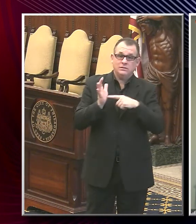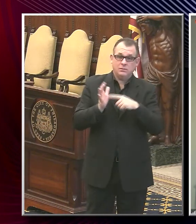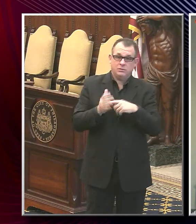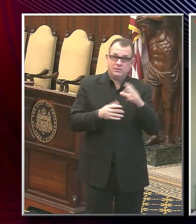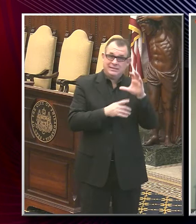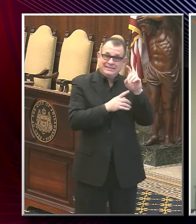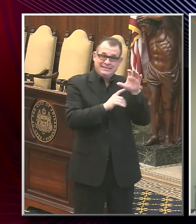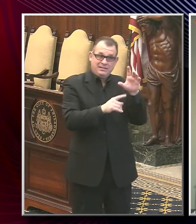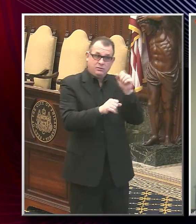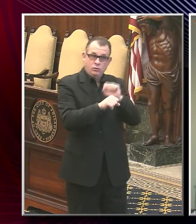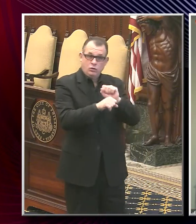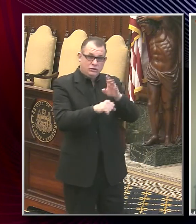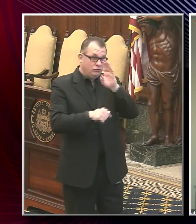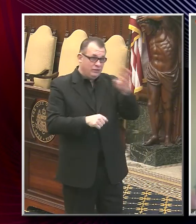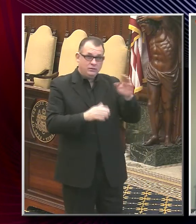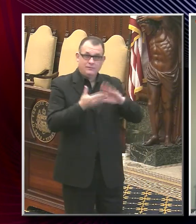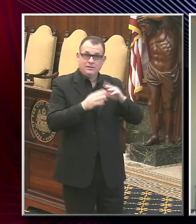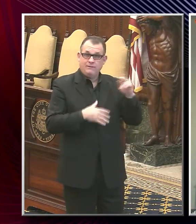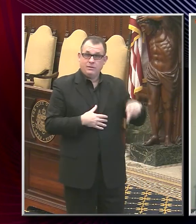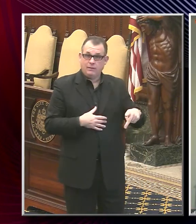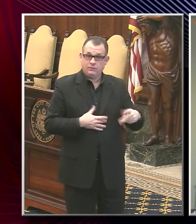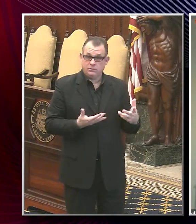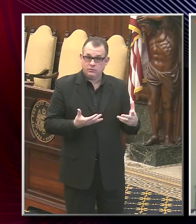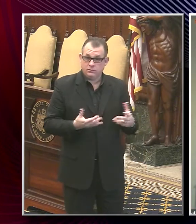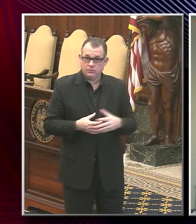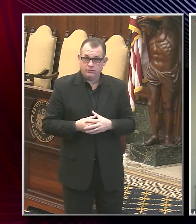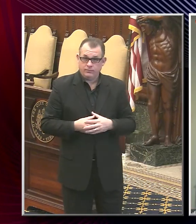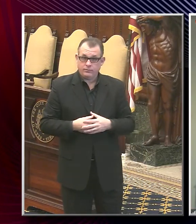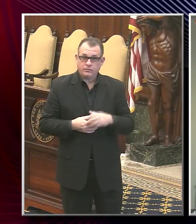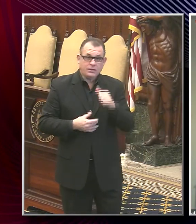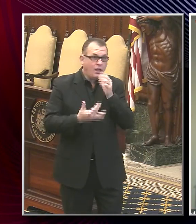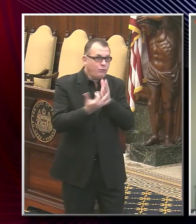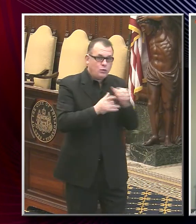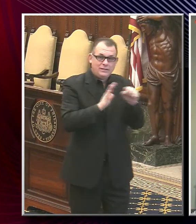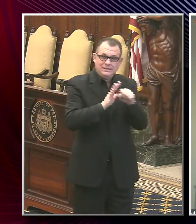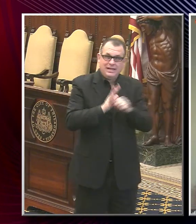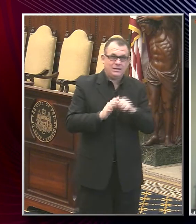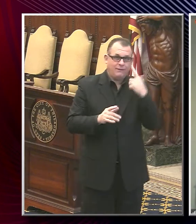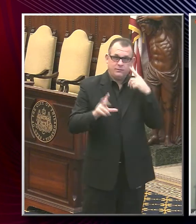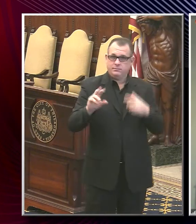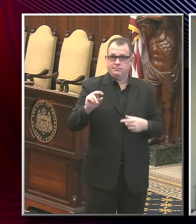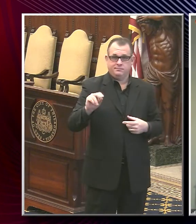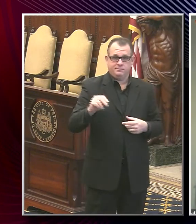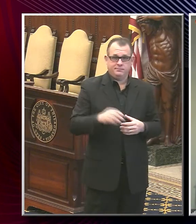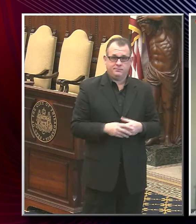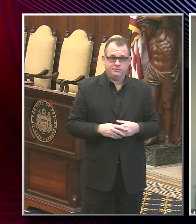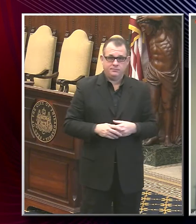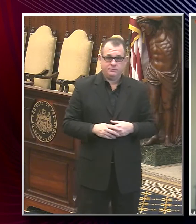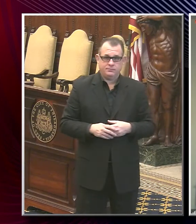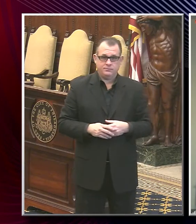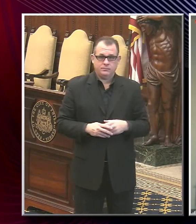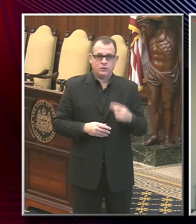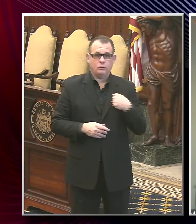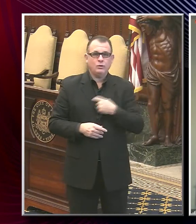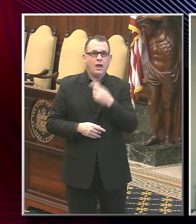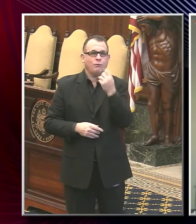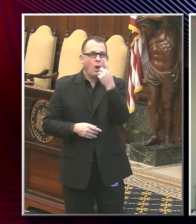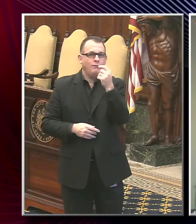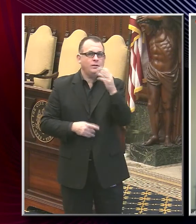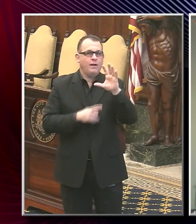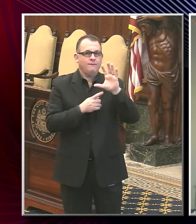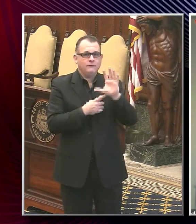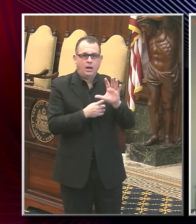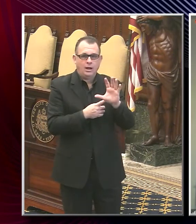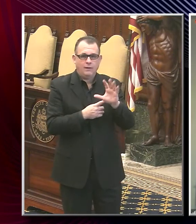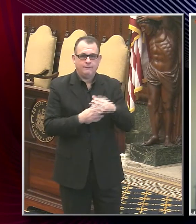initiative, CDC works directly with the city of Philadelphia rather than through the state of Pennsylvania. And so we are one of 5 cities that are like